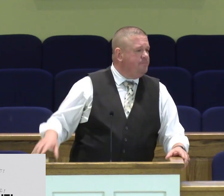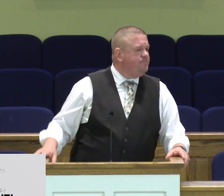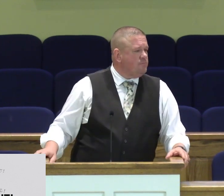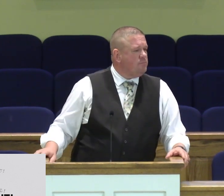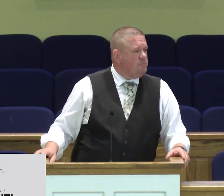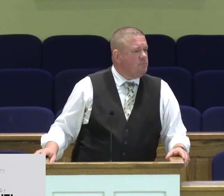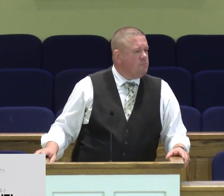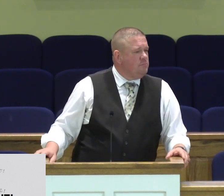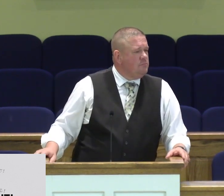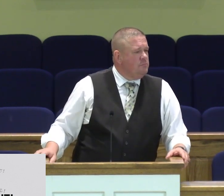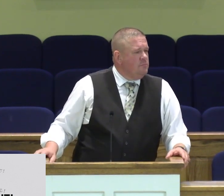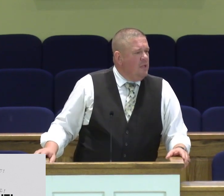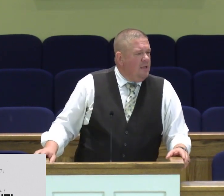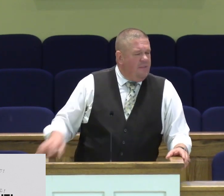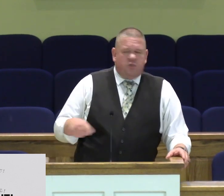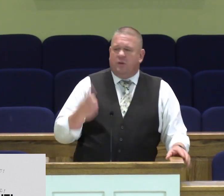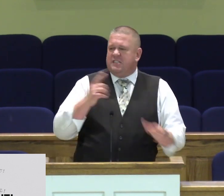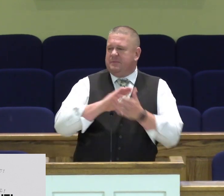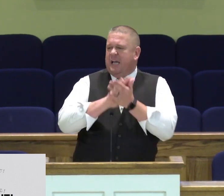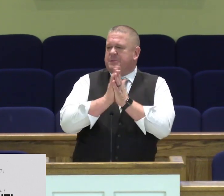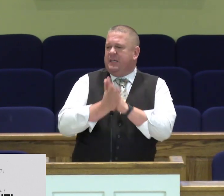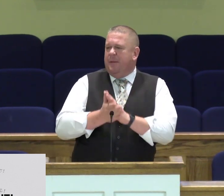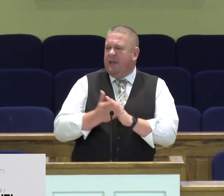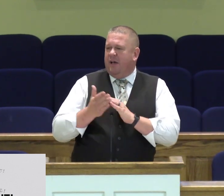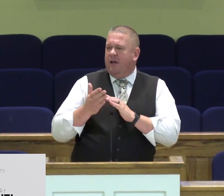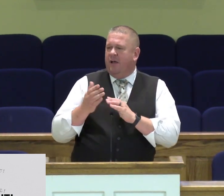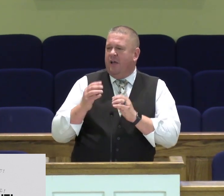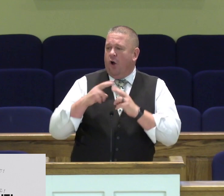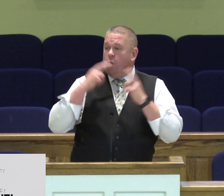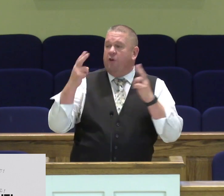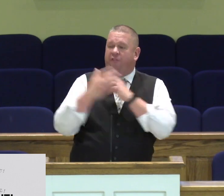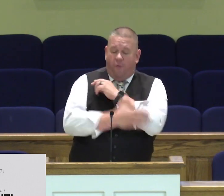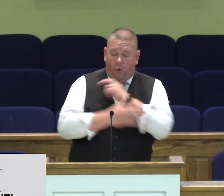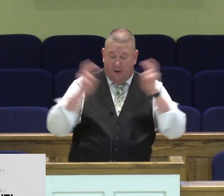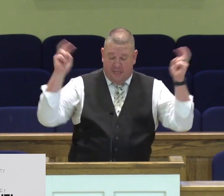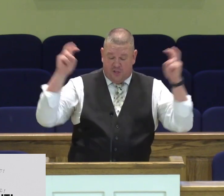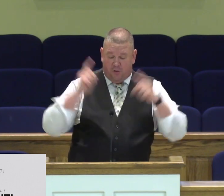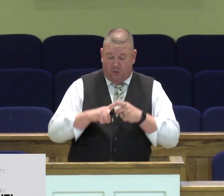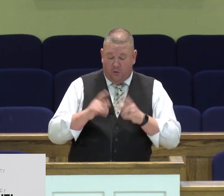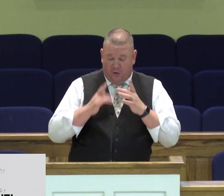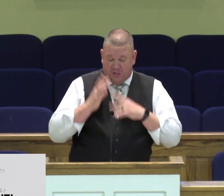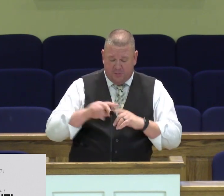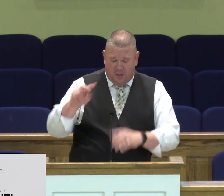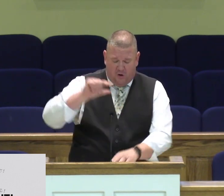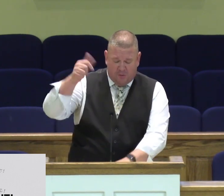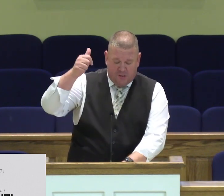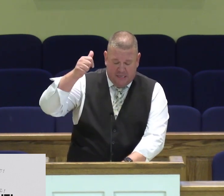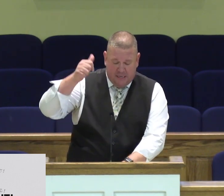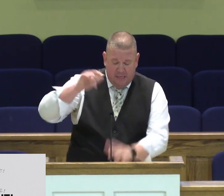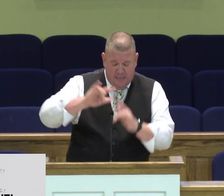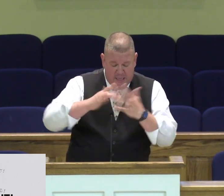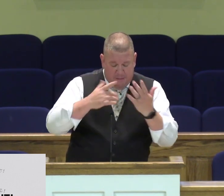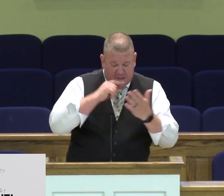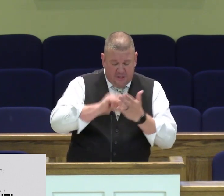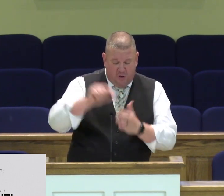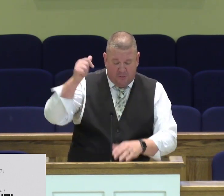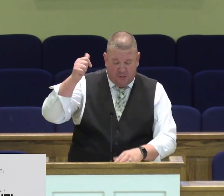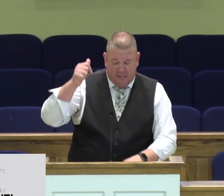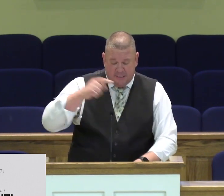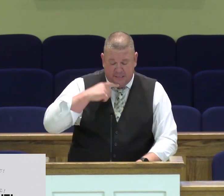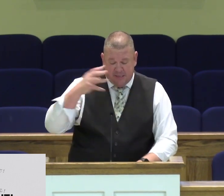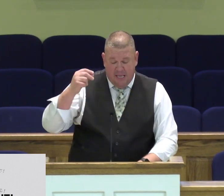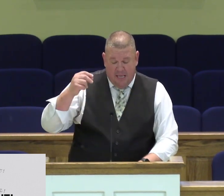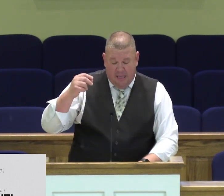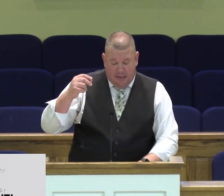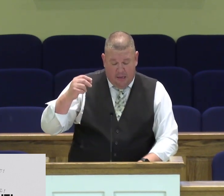him. This one seems like it's becoming a real foreign issue to Christians. But look at verse number 10. The Bible says in verse number